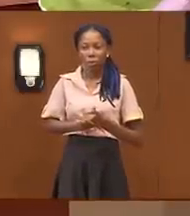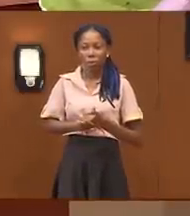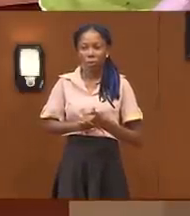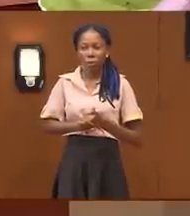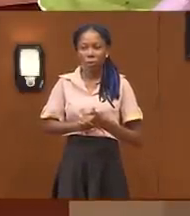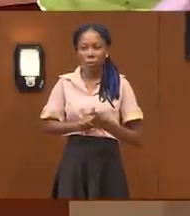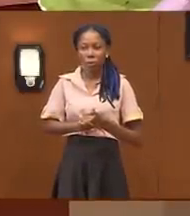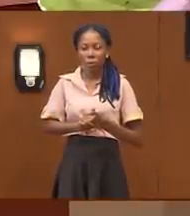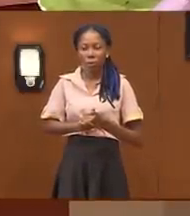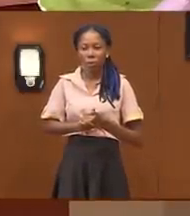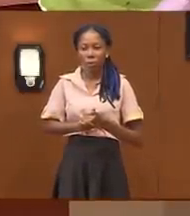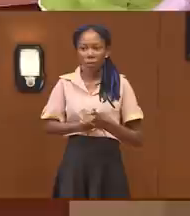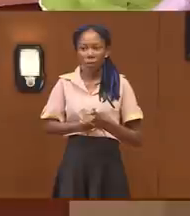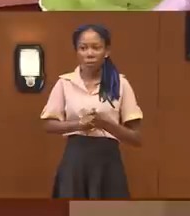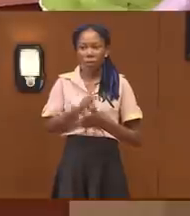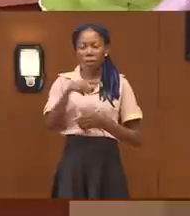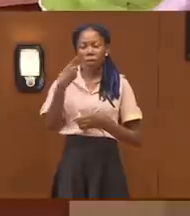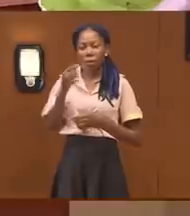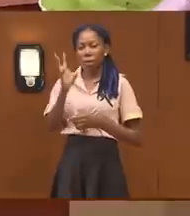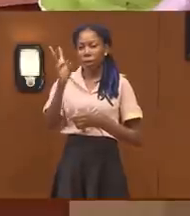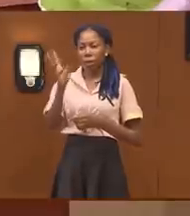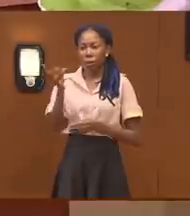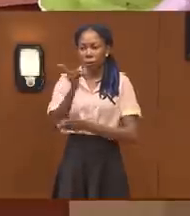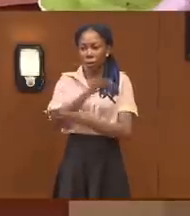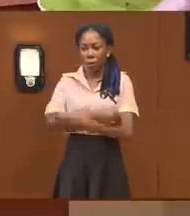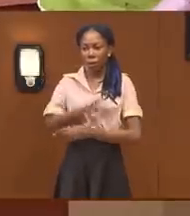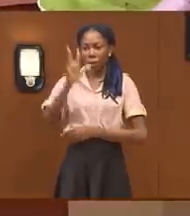I'm going to assist him with 3 months.